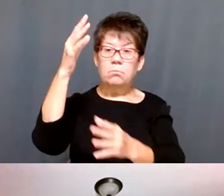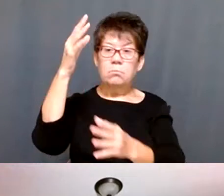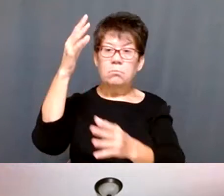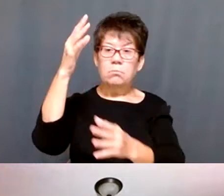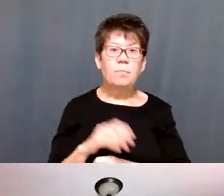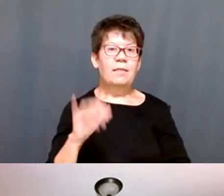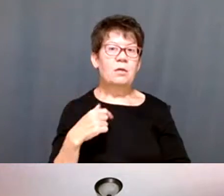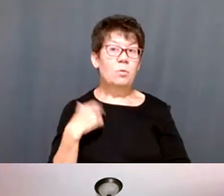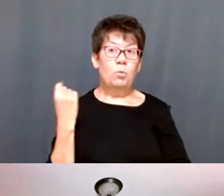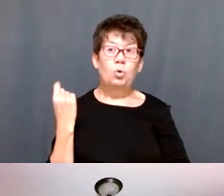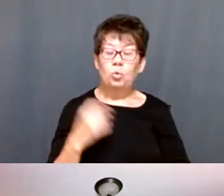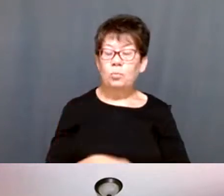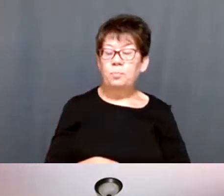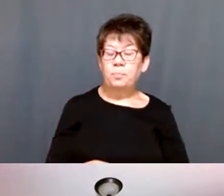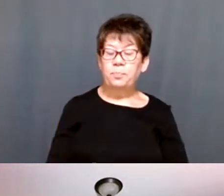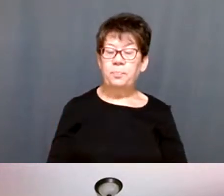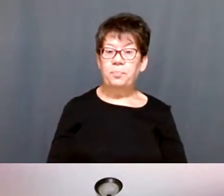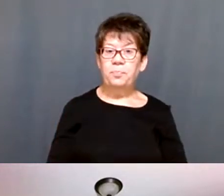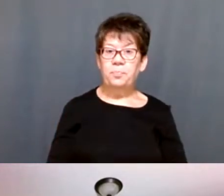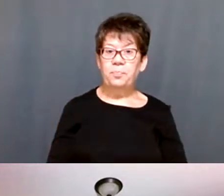decision.